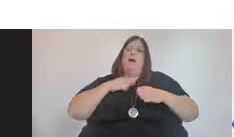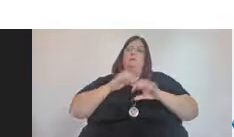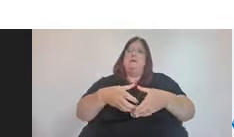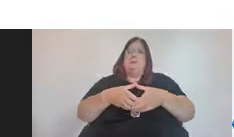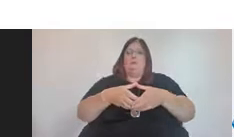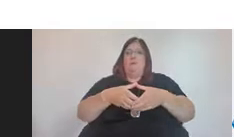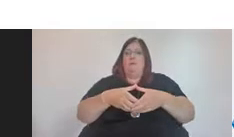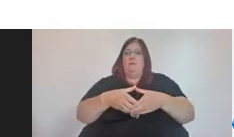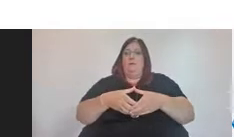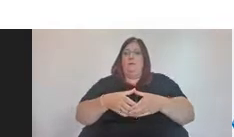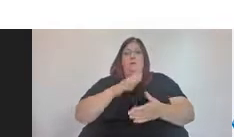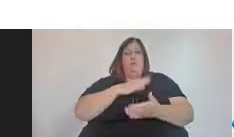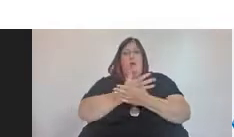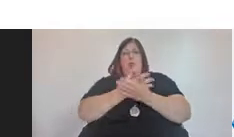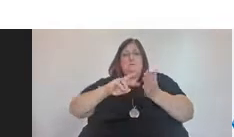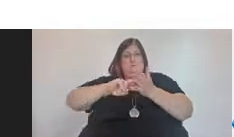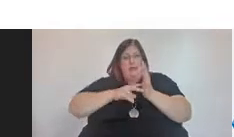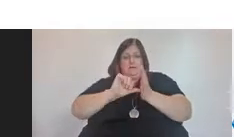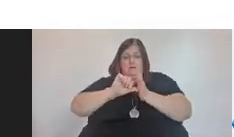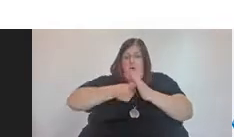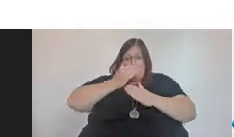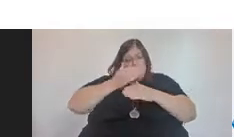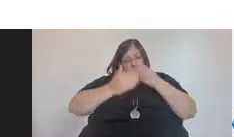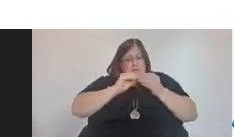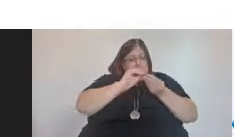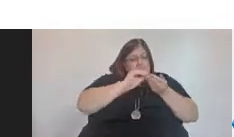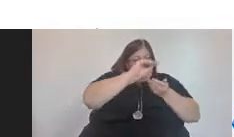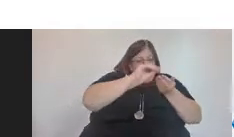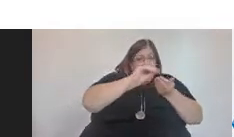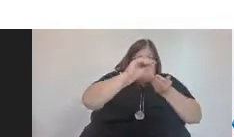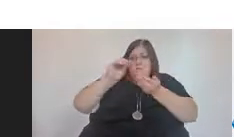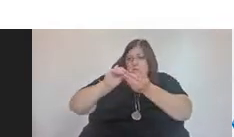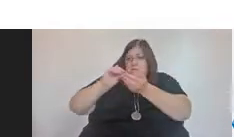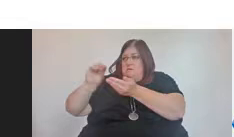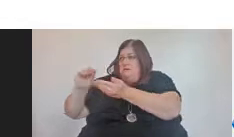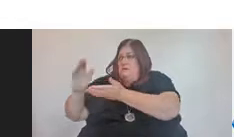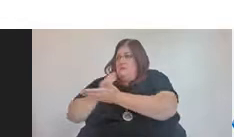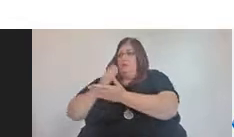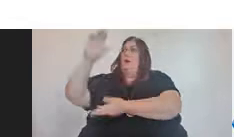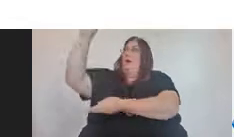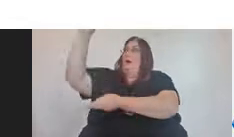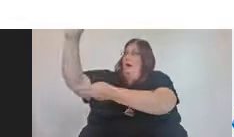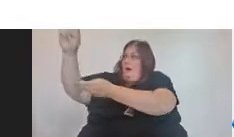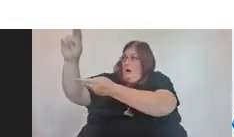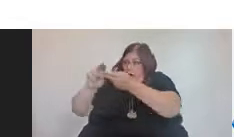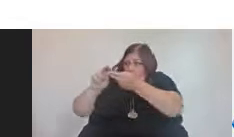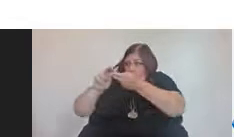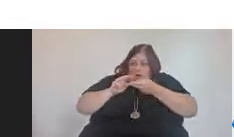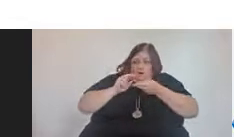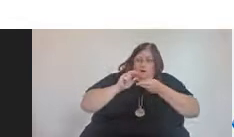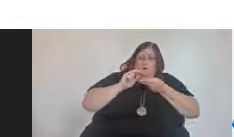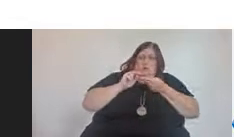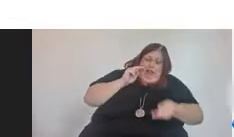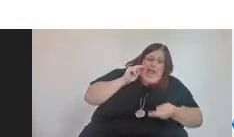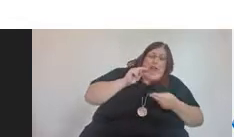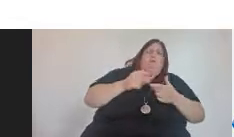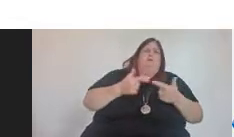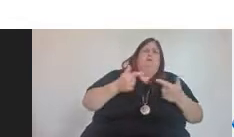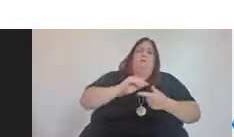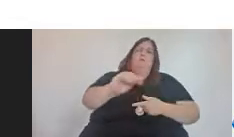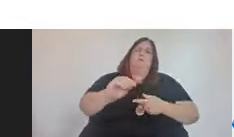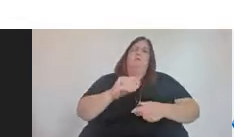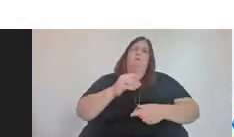through huge amounts of really hard work by a lot of people. So we not only delivered the successes that Marcus has outlined, but we